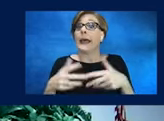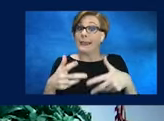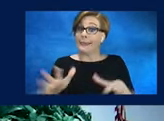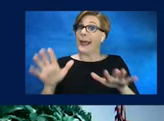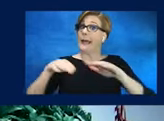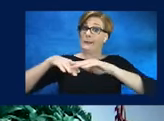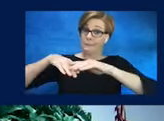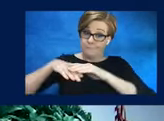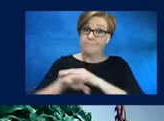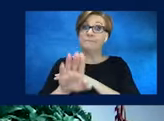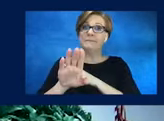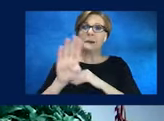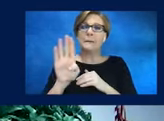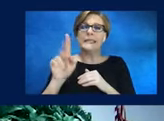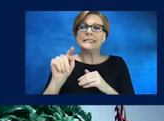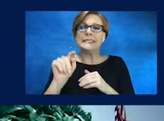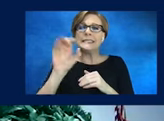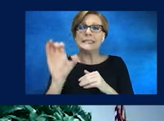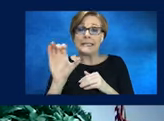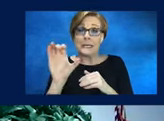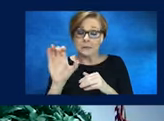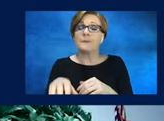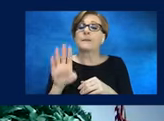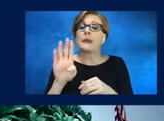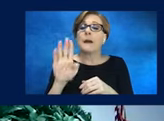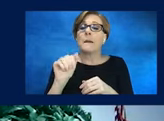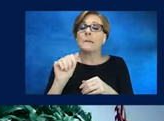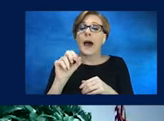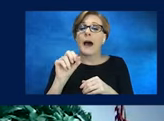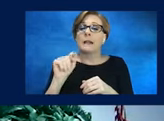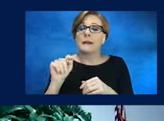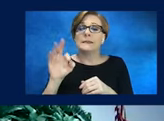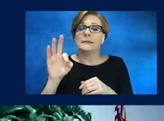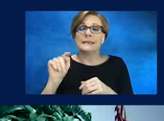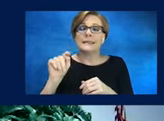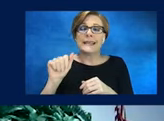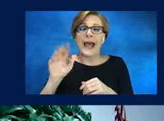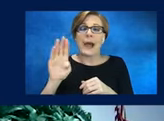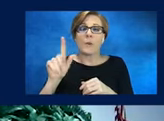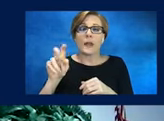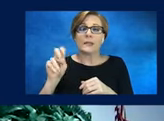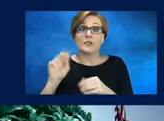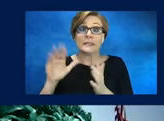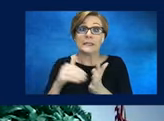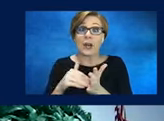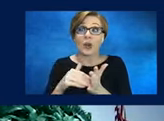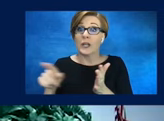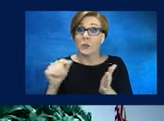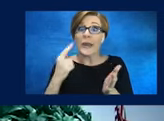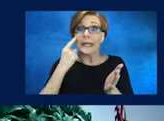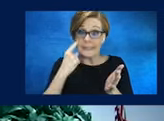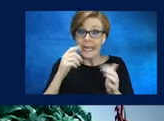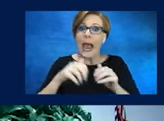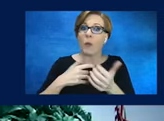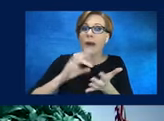you straight into that BTC, the Ballot Tabulation Center, where you're going to be able to see how our ballots are